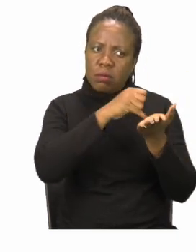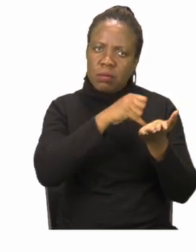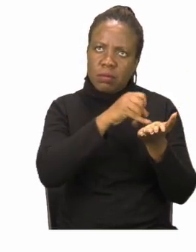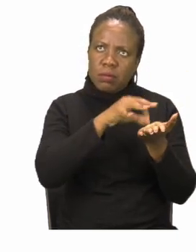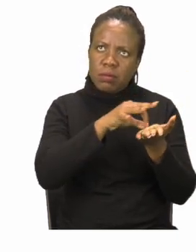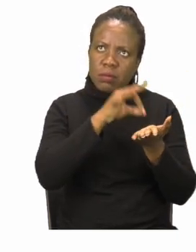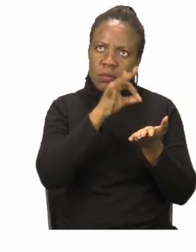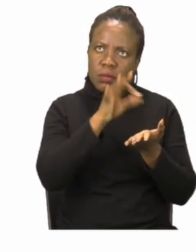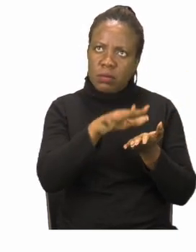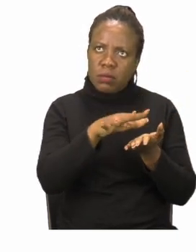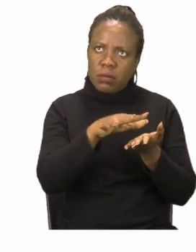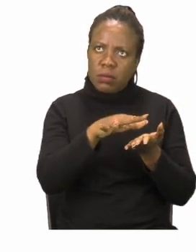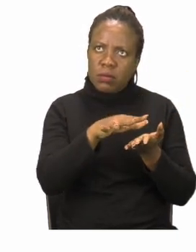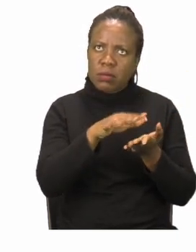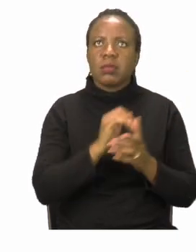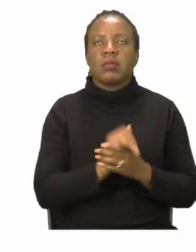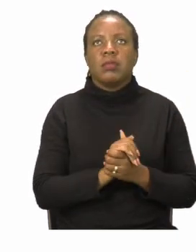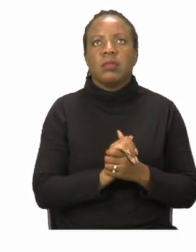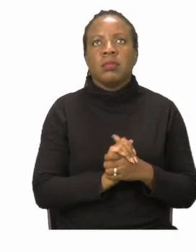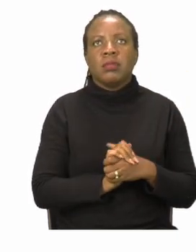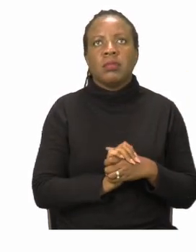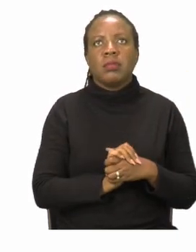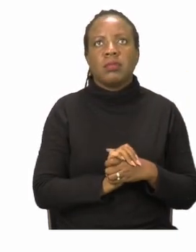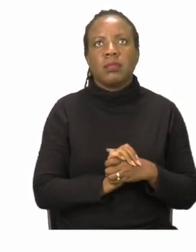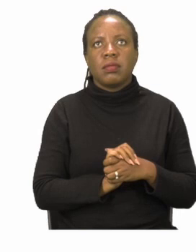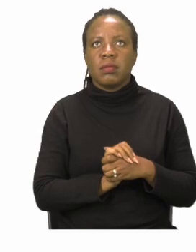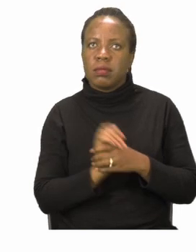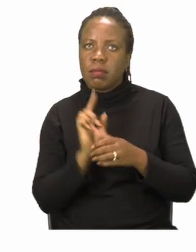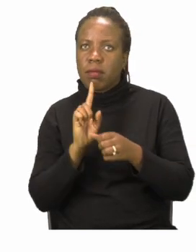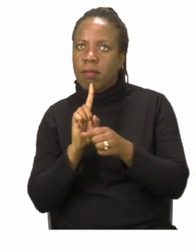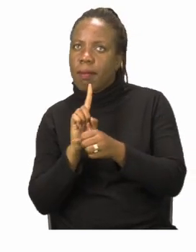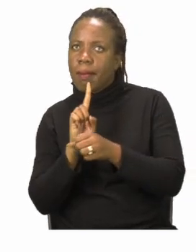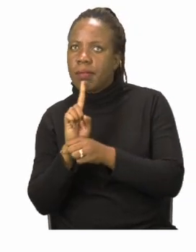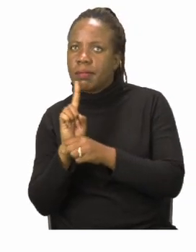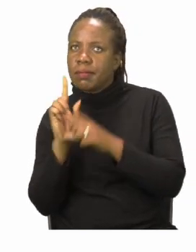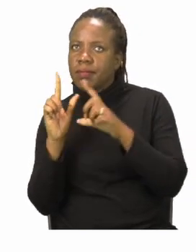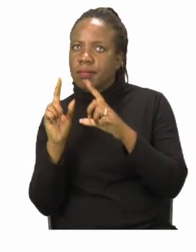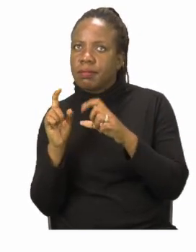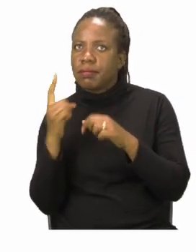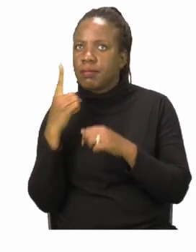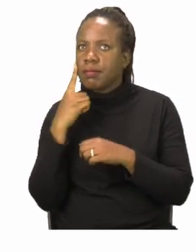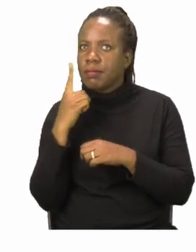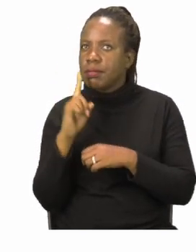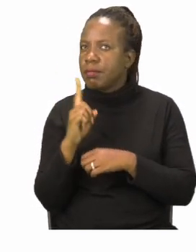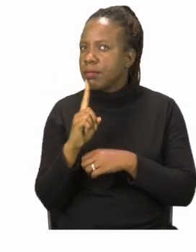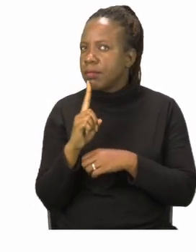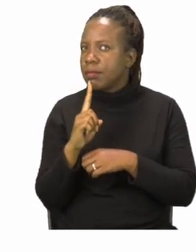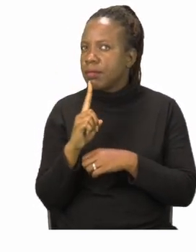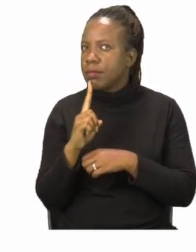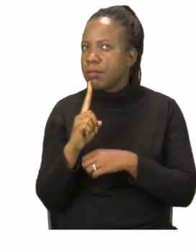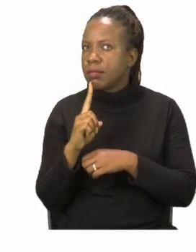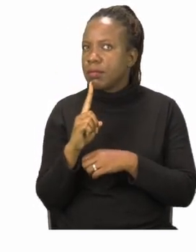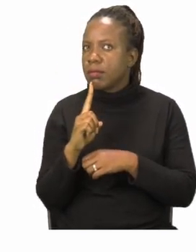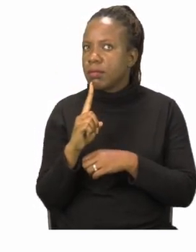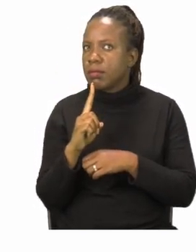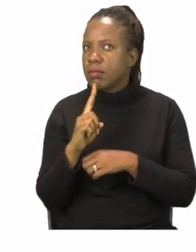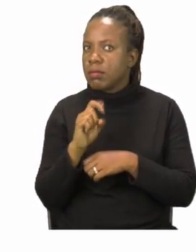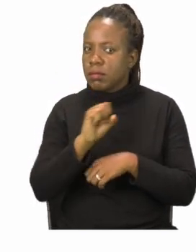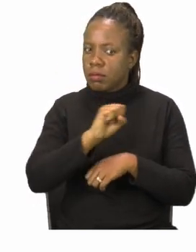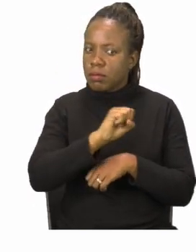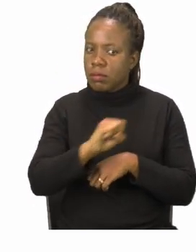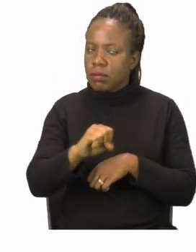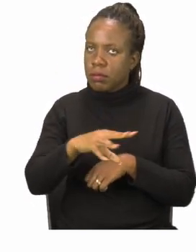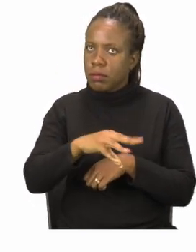that? Good job. In the second picture, there is a picture of some